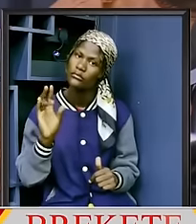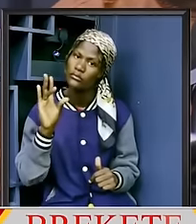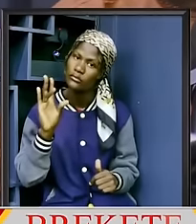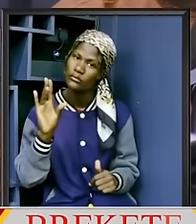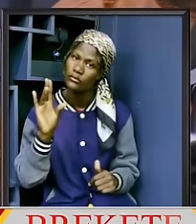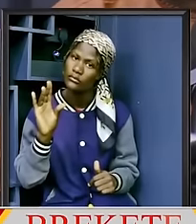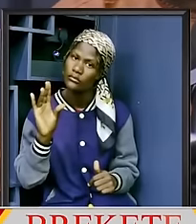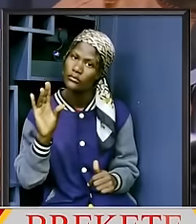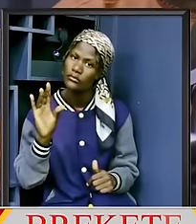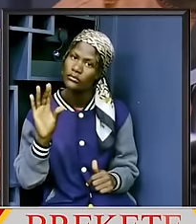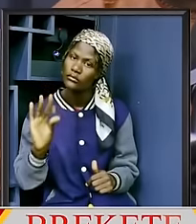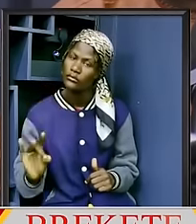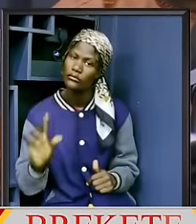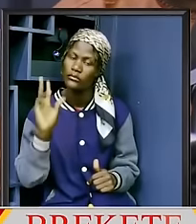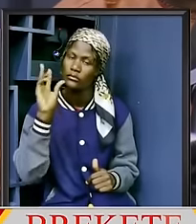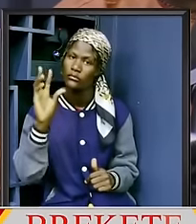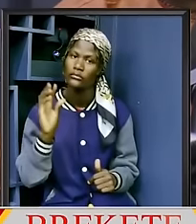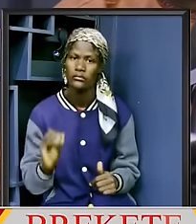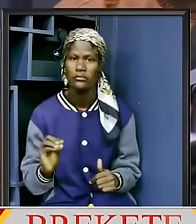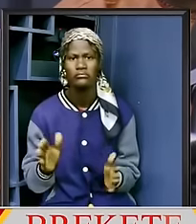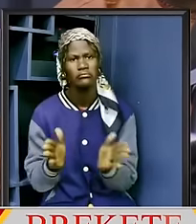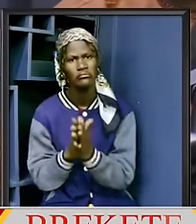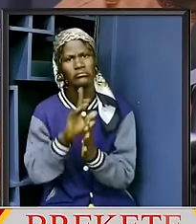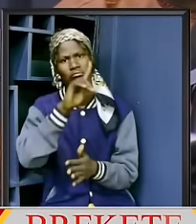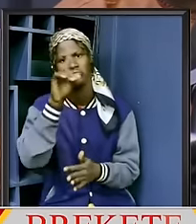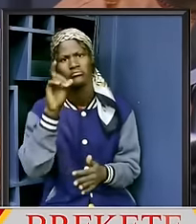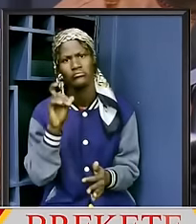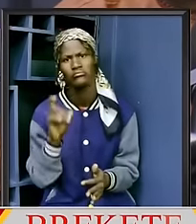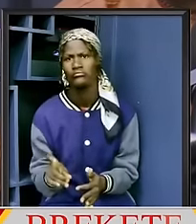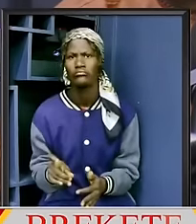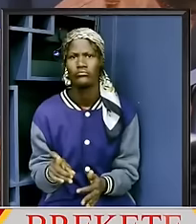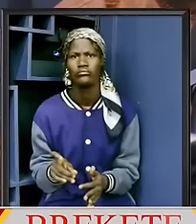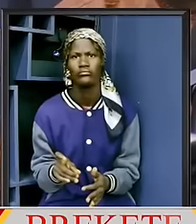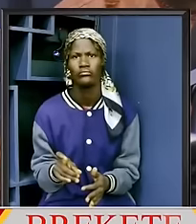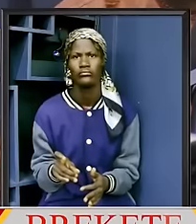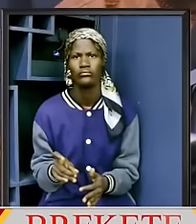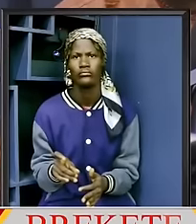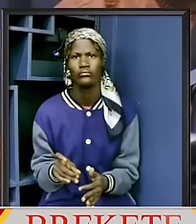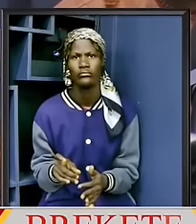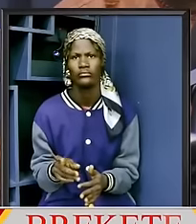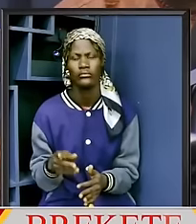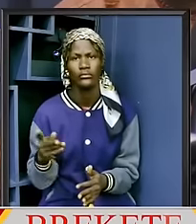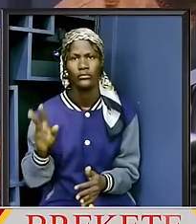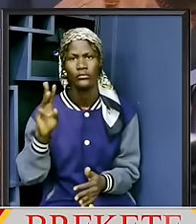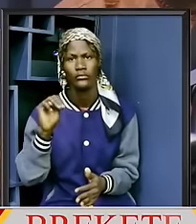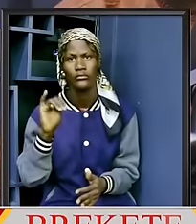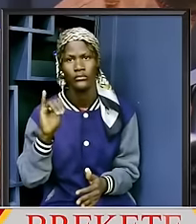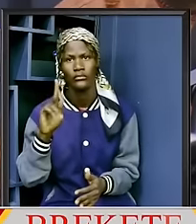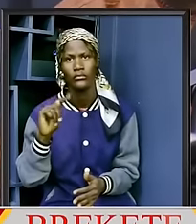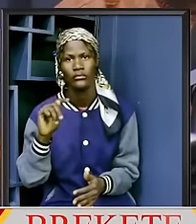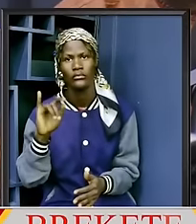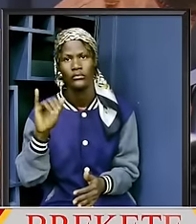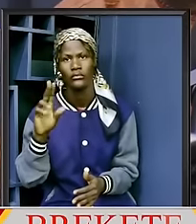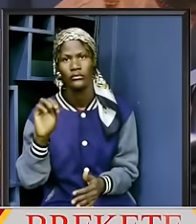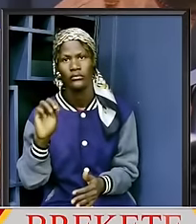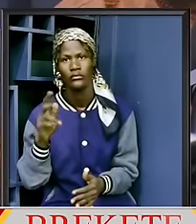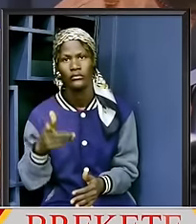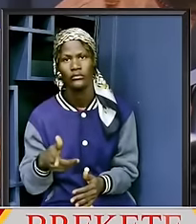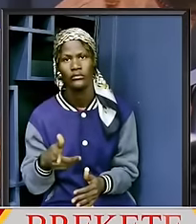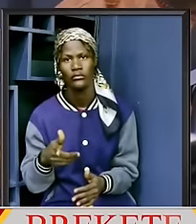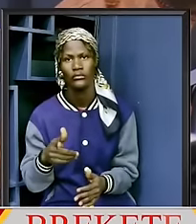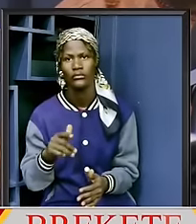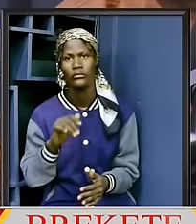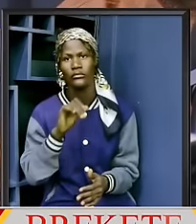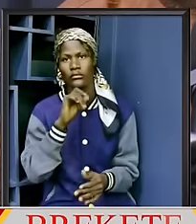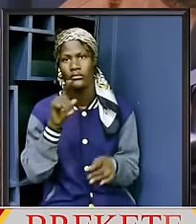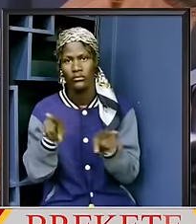said that that assignment, the meeting is between them and the CP alone, that this